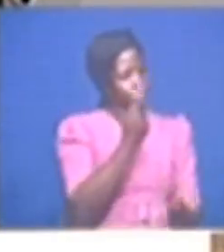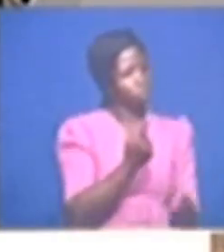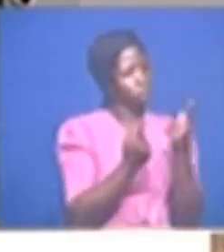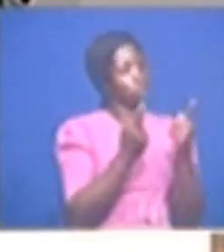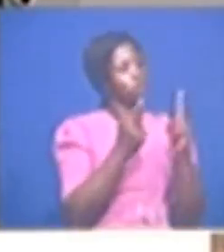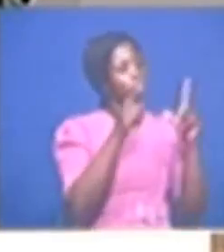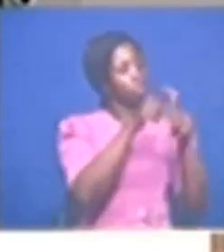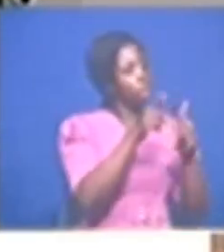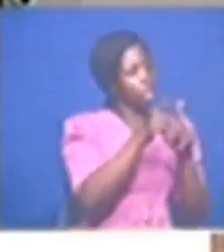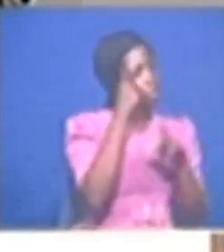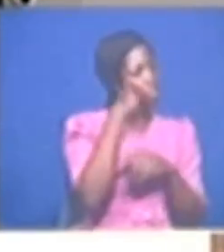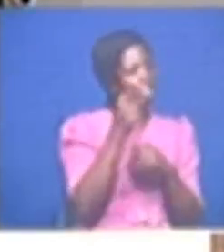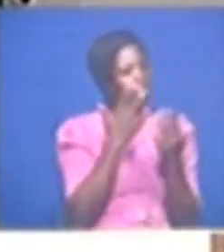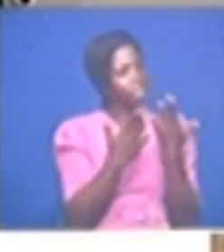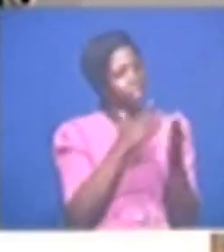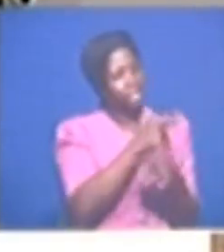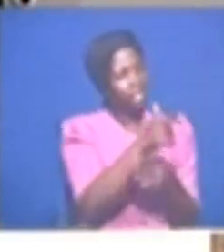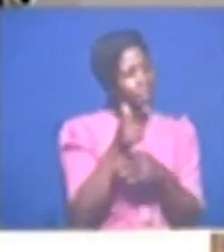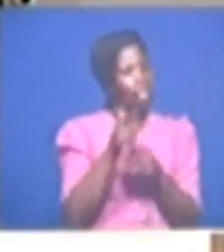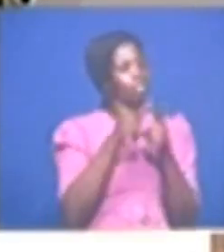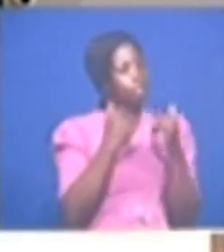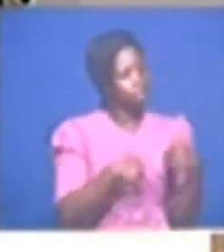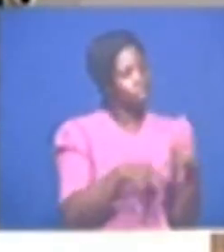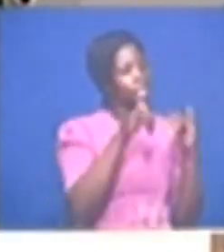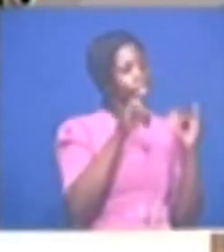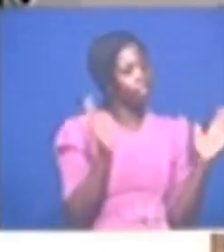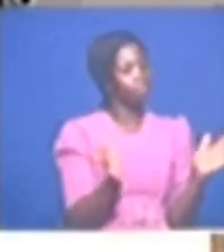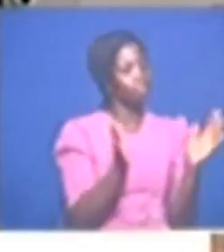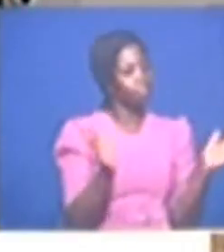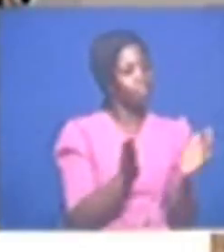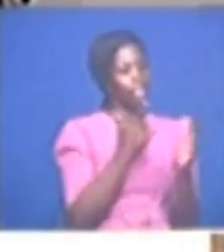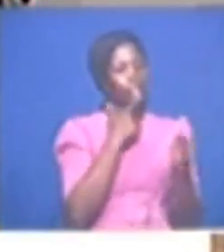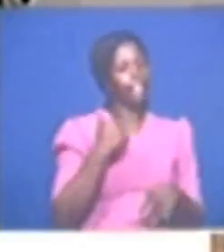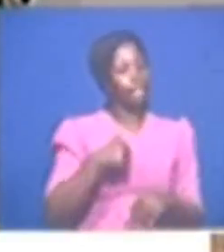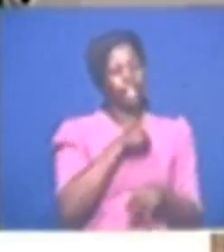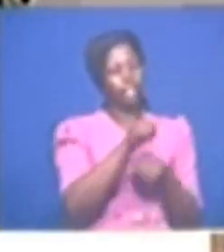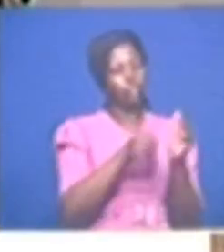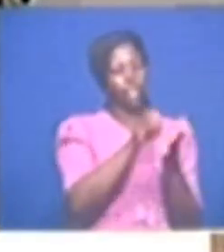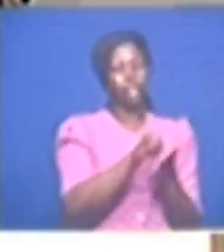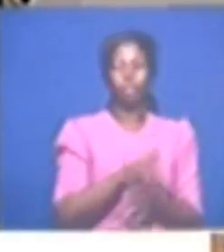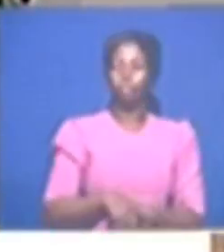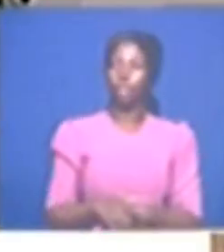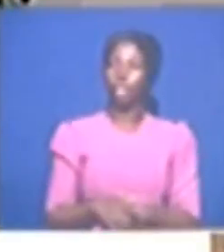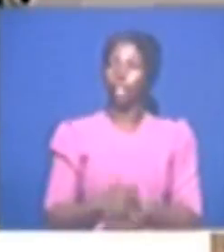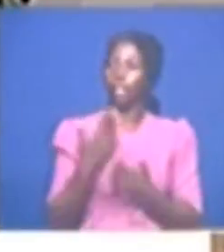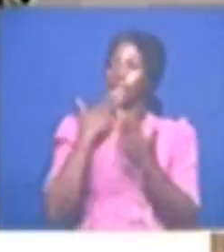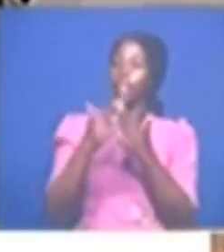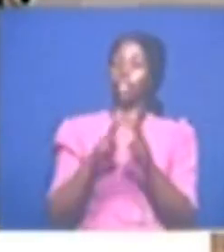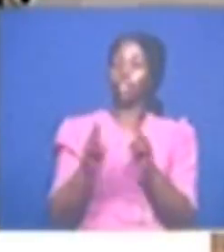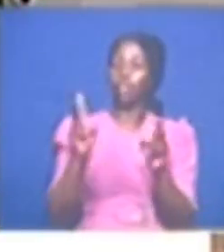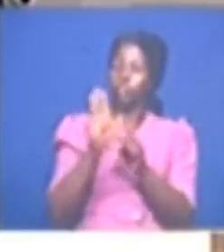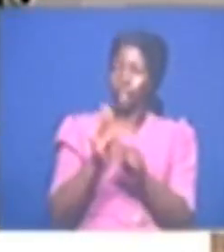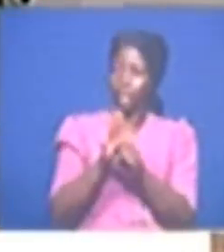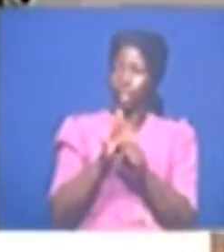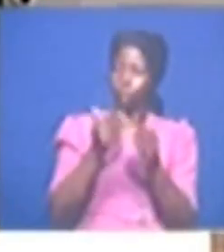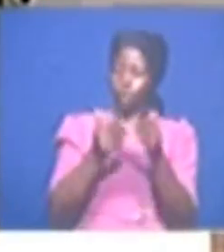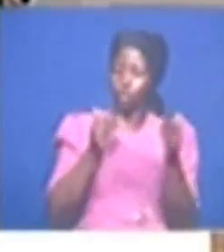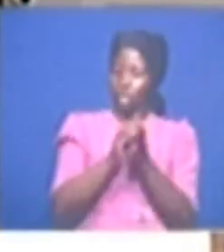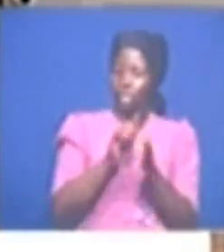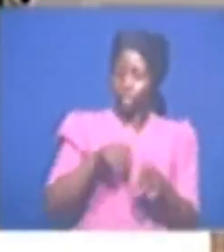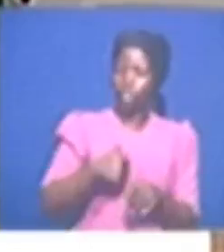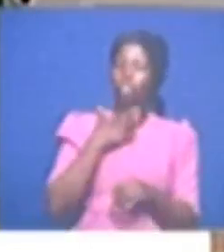to try and encourage. Tell us about that as we wind up the Thank you very much. But before I mention, I want to mention two things about